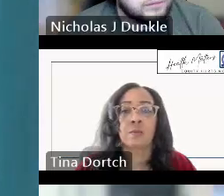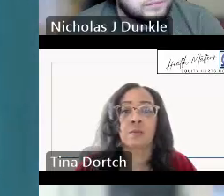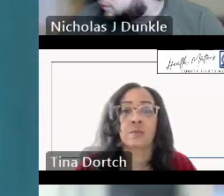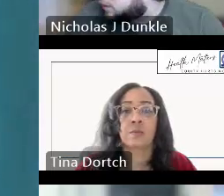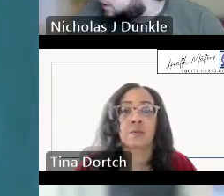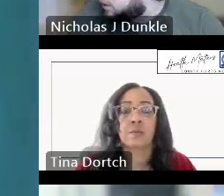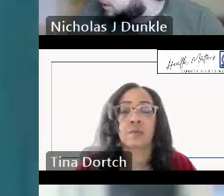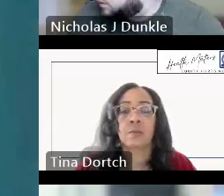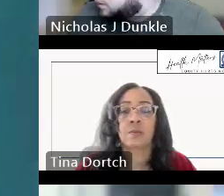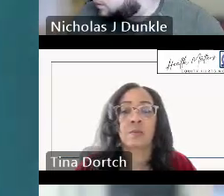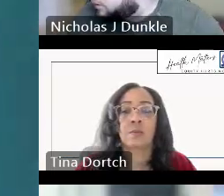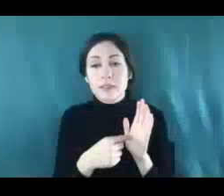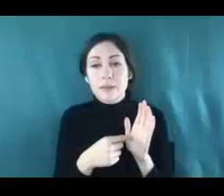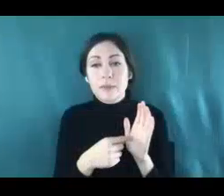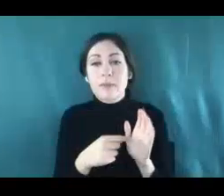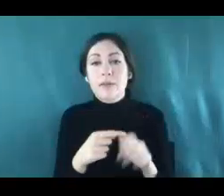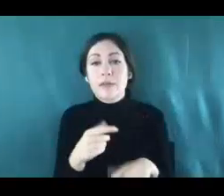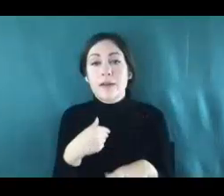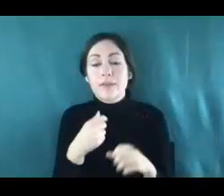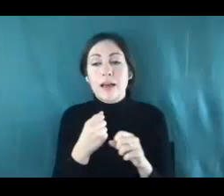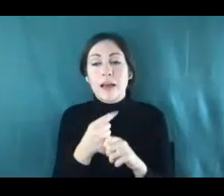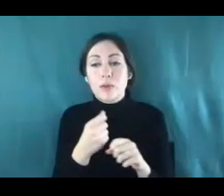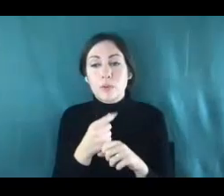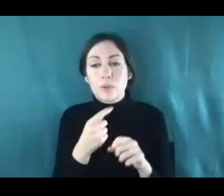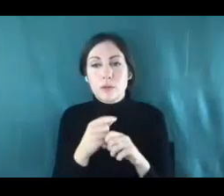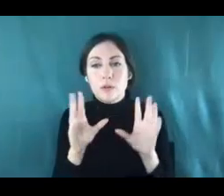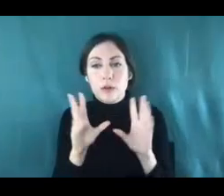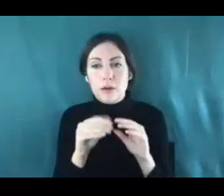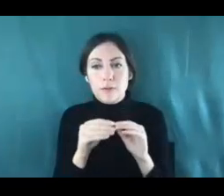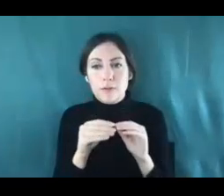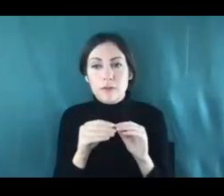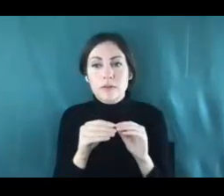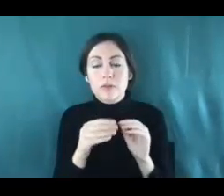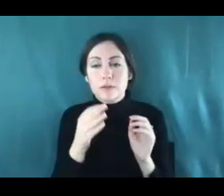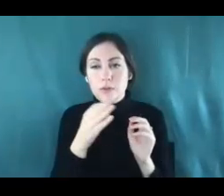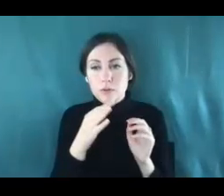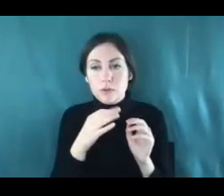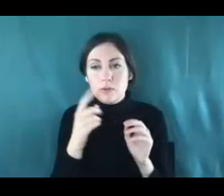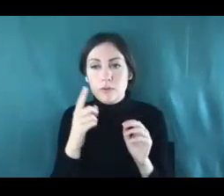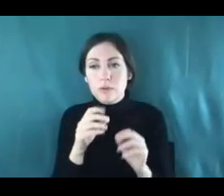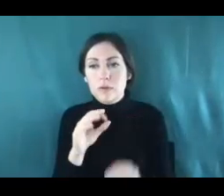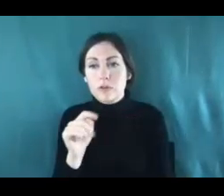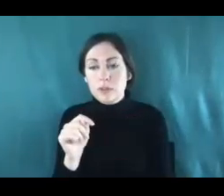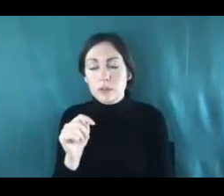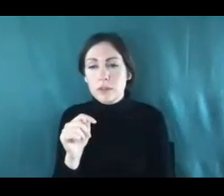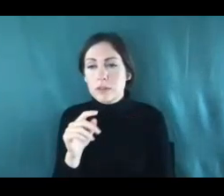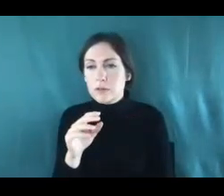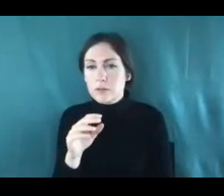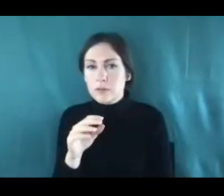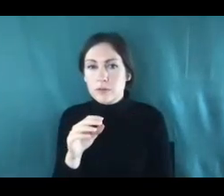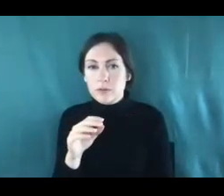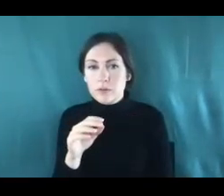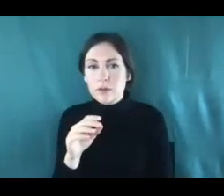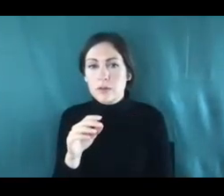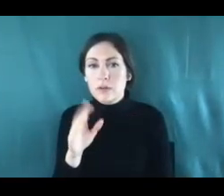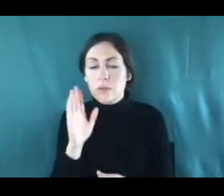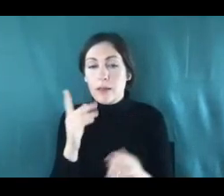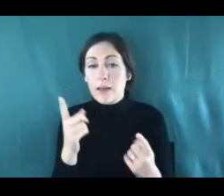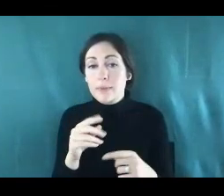for example, there is an annual conference coming for the food conferences, which is going to be on Northern